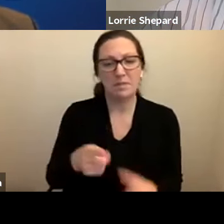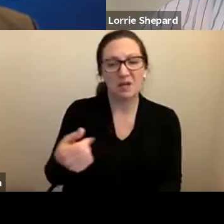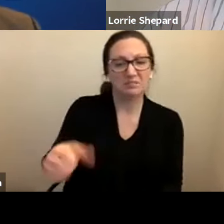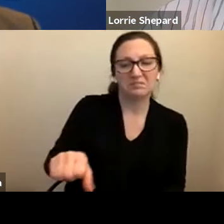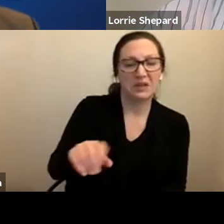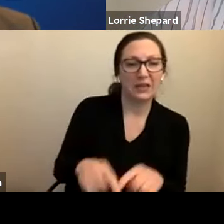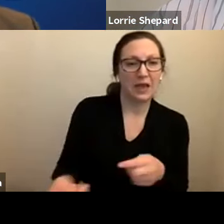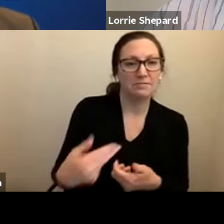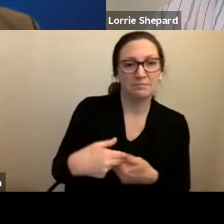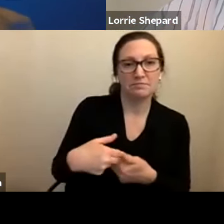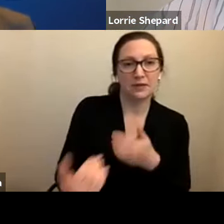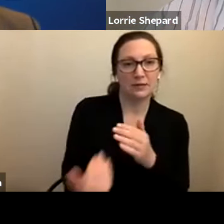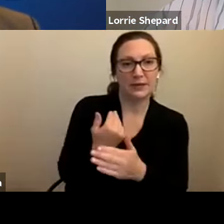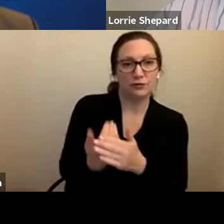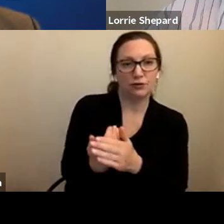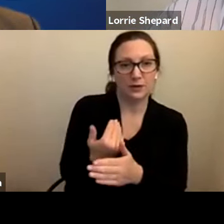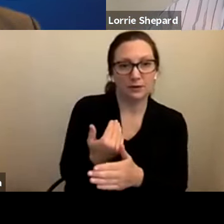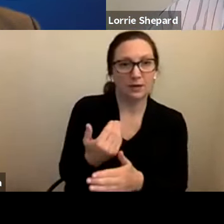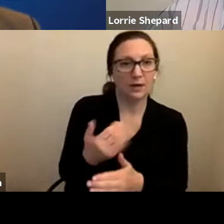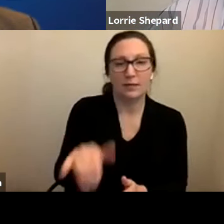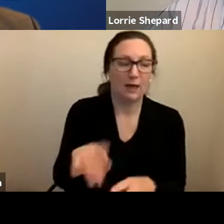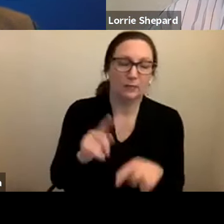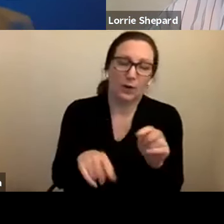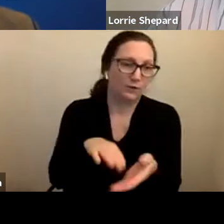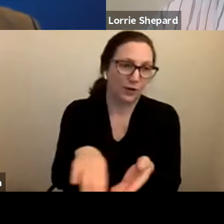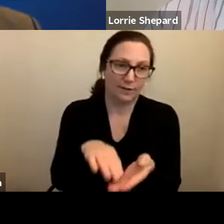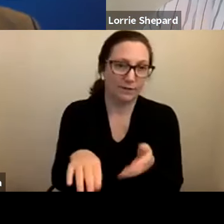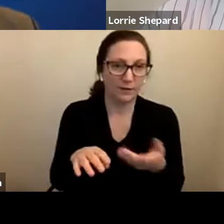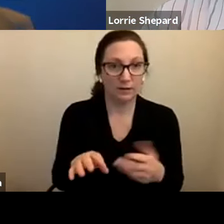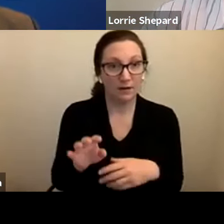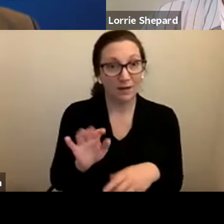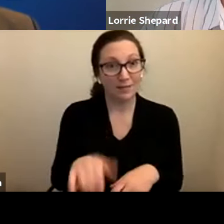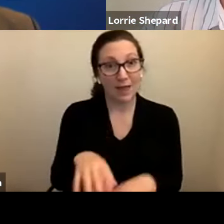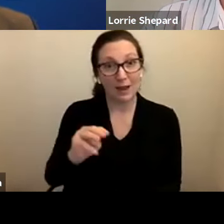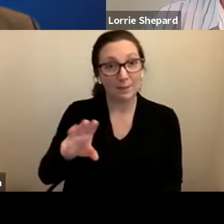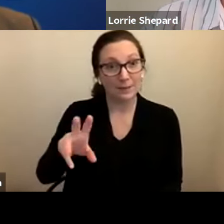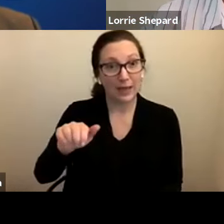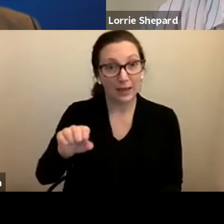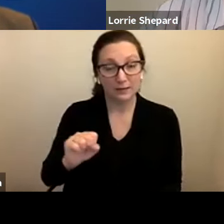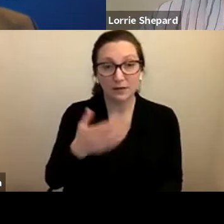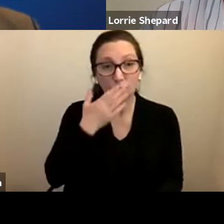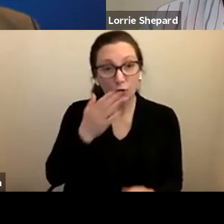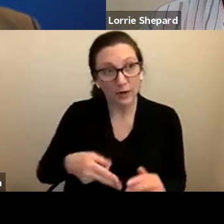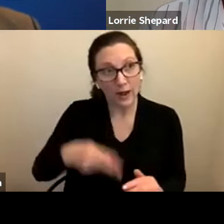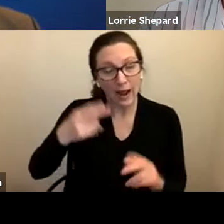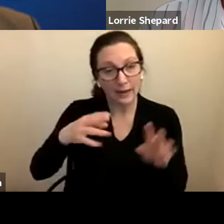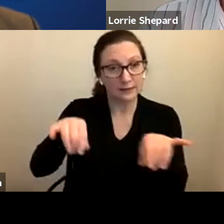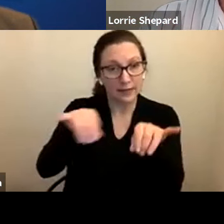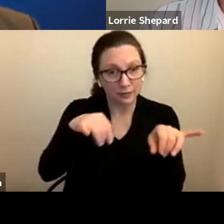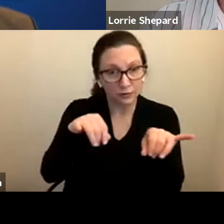admission because that's a reasonably high standard. There aren't tons of